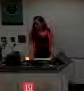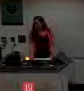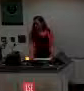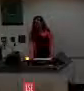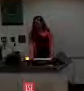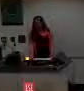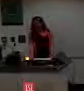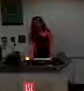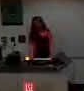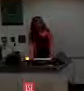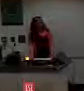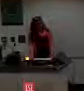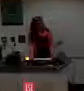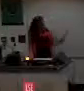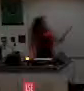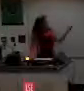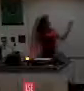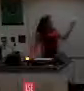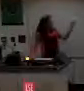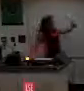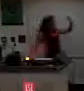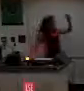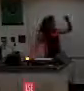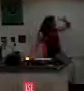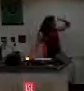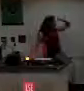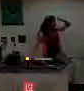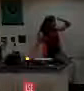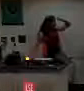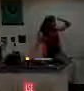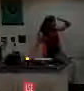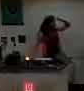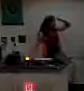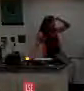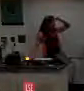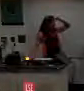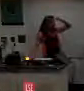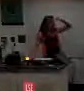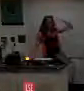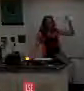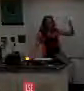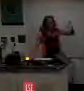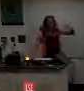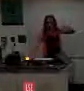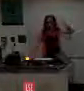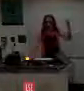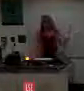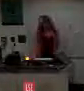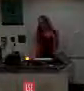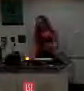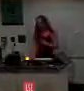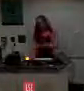So what I do in the book is, as I said, I start with this kind of sketching of the landscape in which people's offline